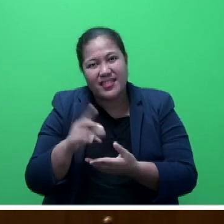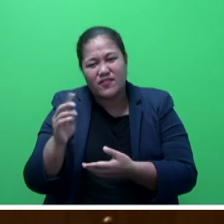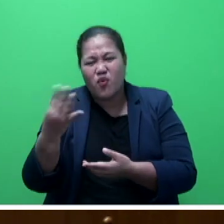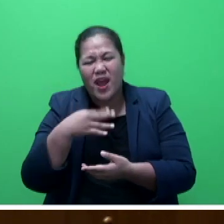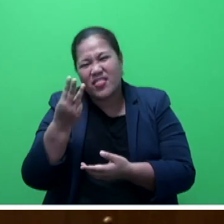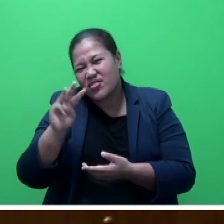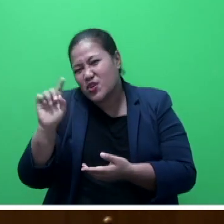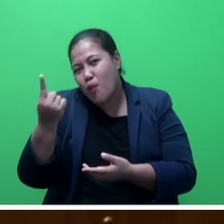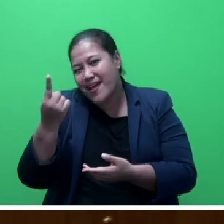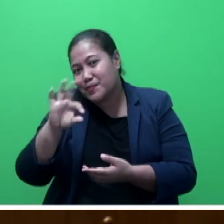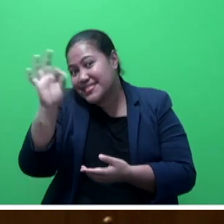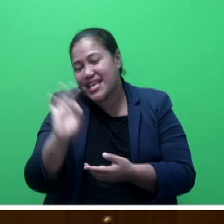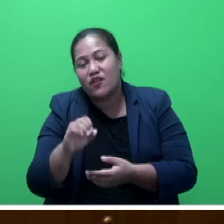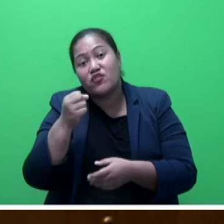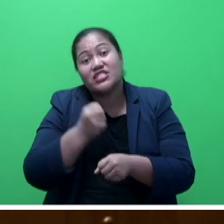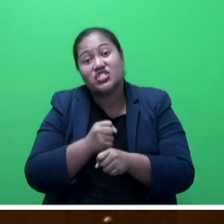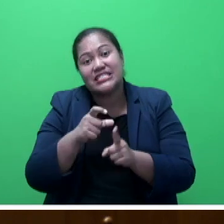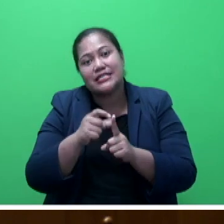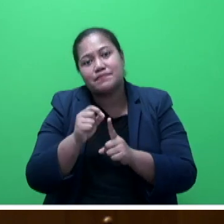of GDP. That's up 50%